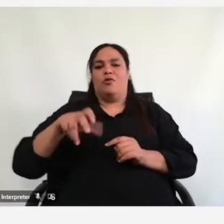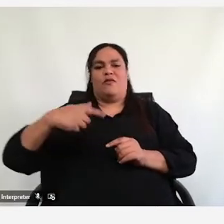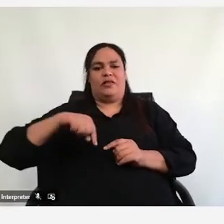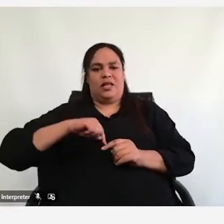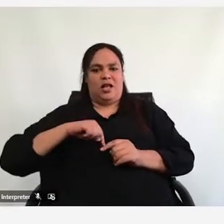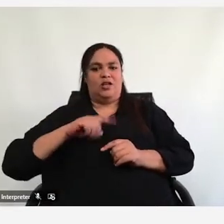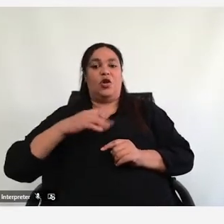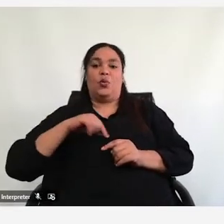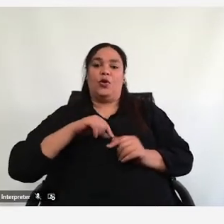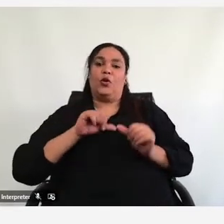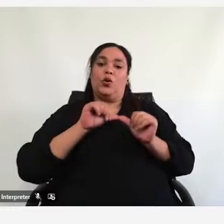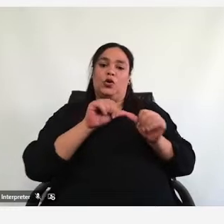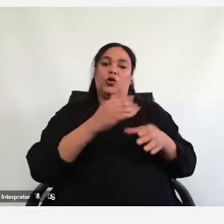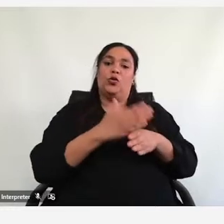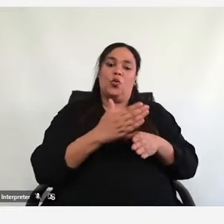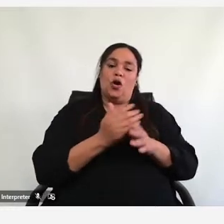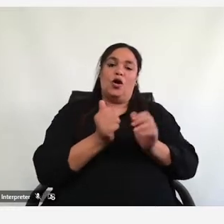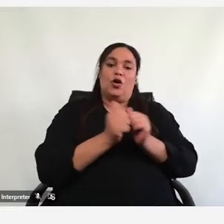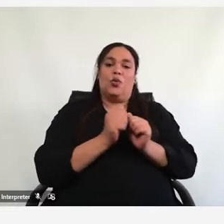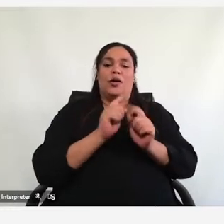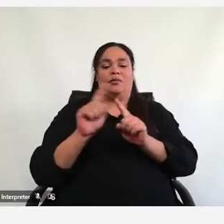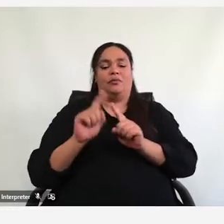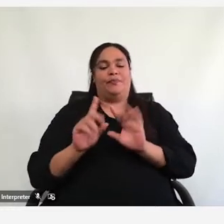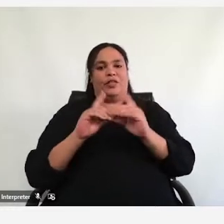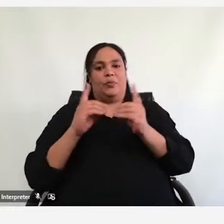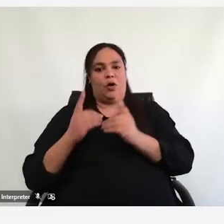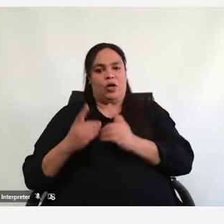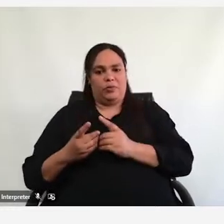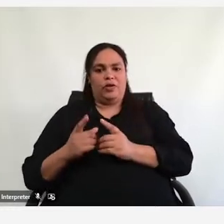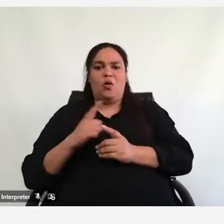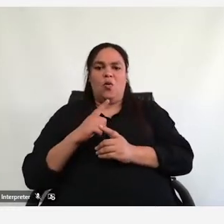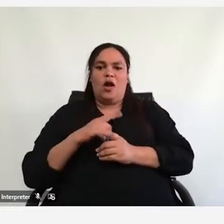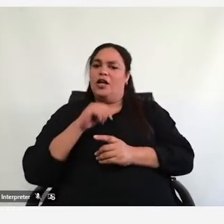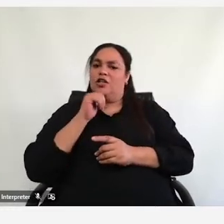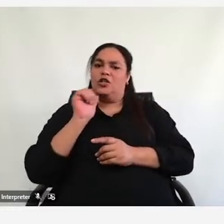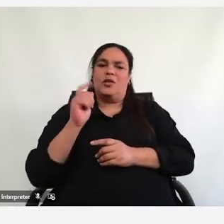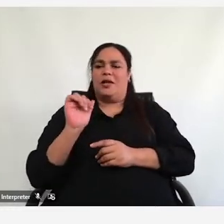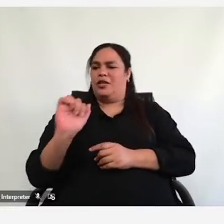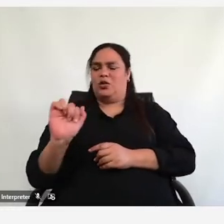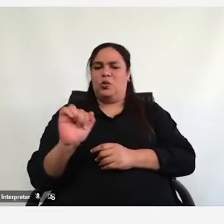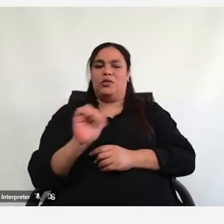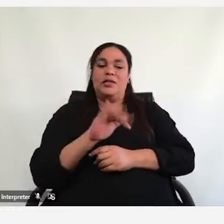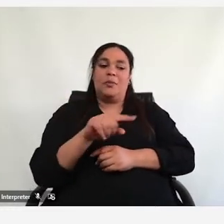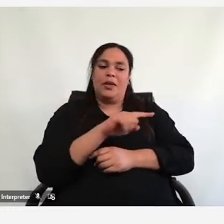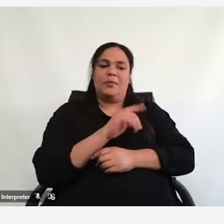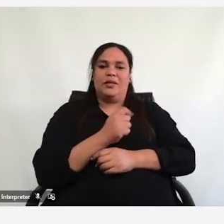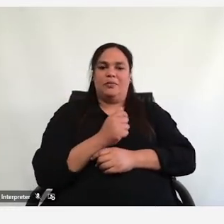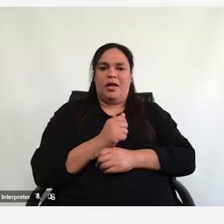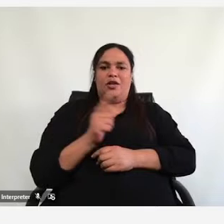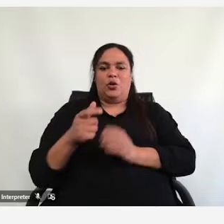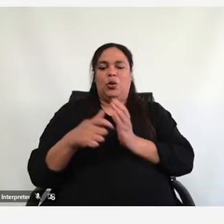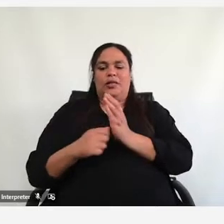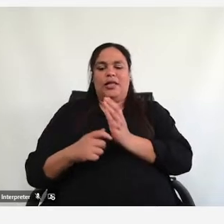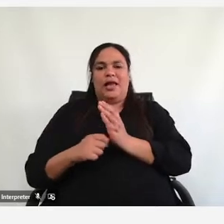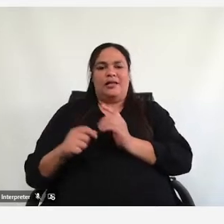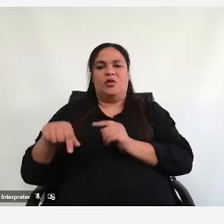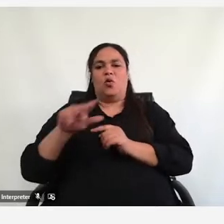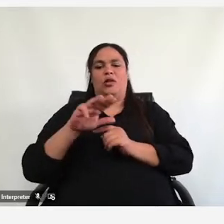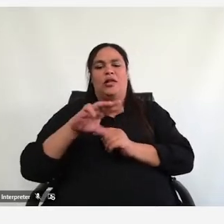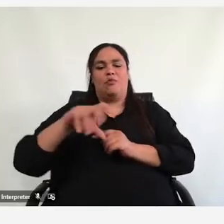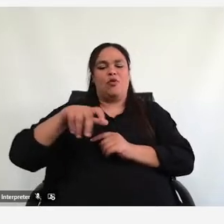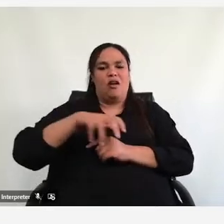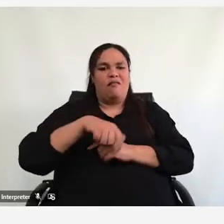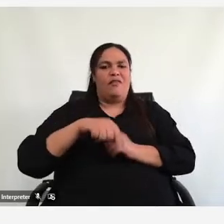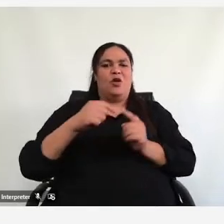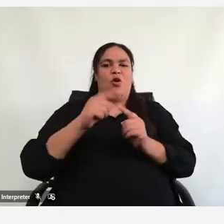we will continue working with respective departments, because it's not your money, it's the people's money. You get taxes from all 9 provinces, it